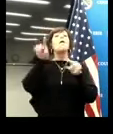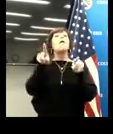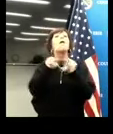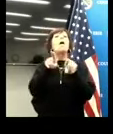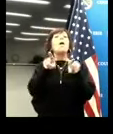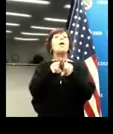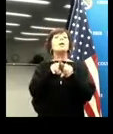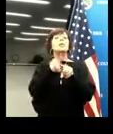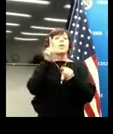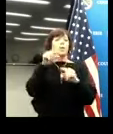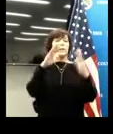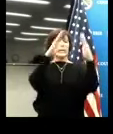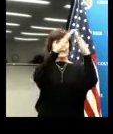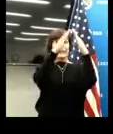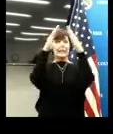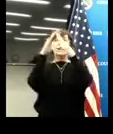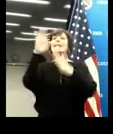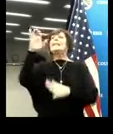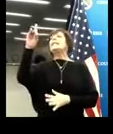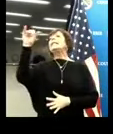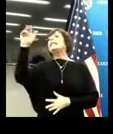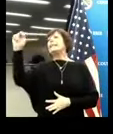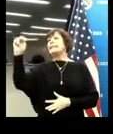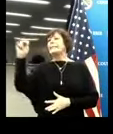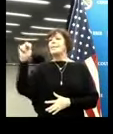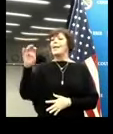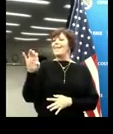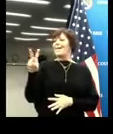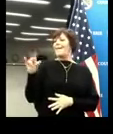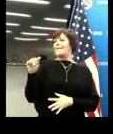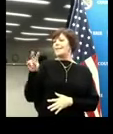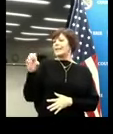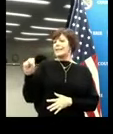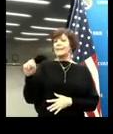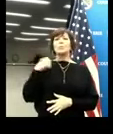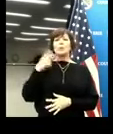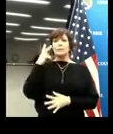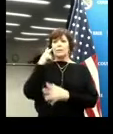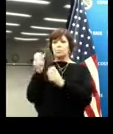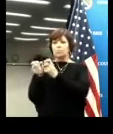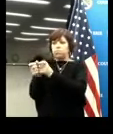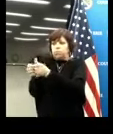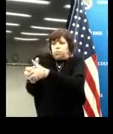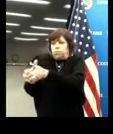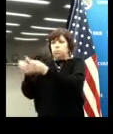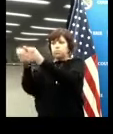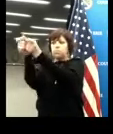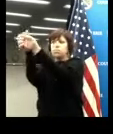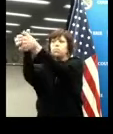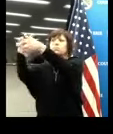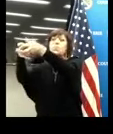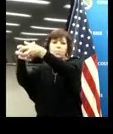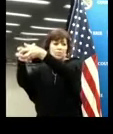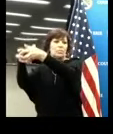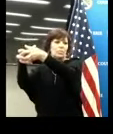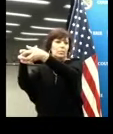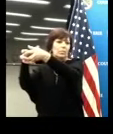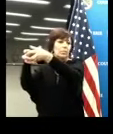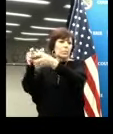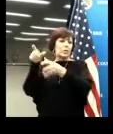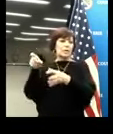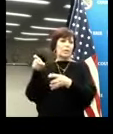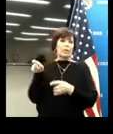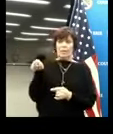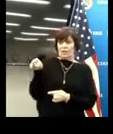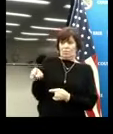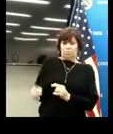the towns of Eden and Evans, because we've seen spin-off and growth primarily from what is the highest part in our entire